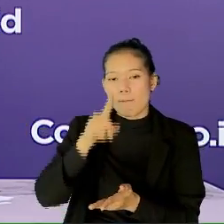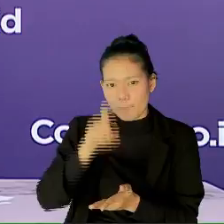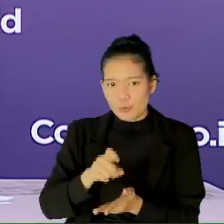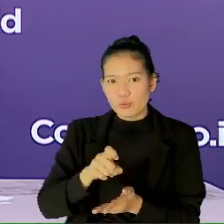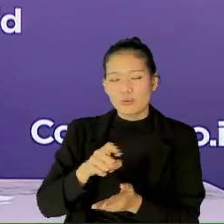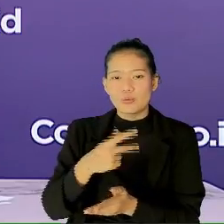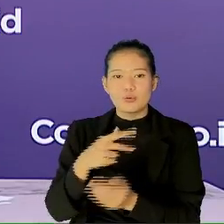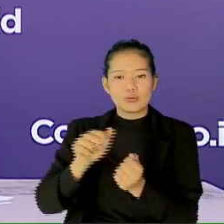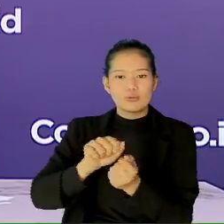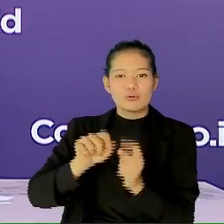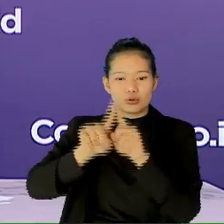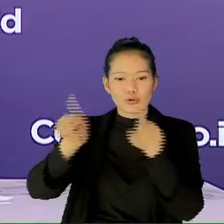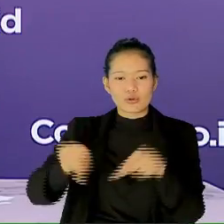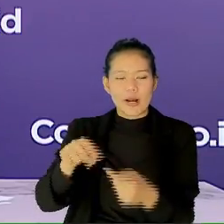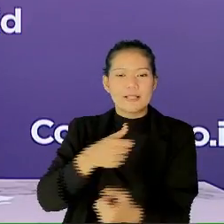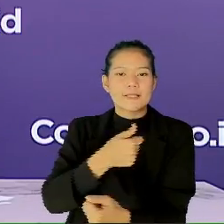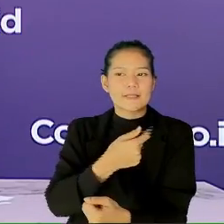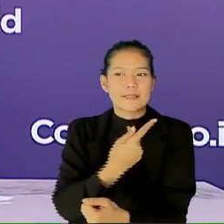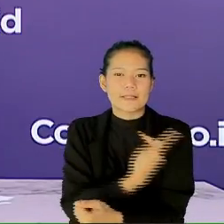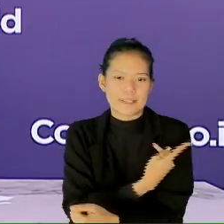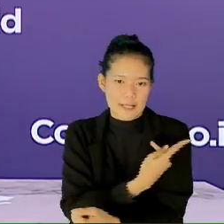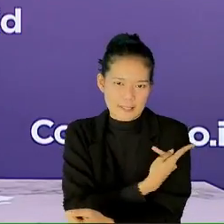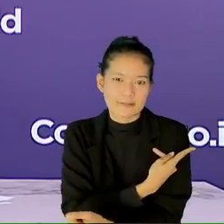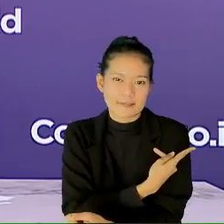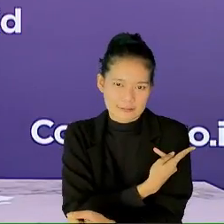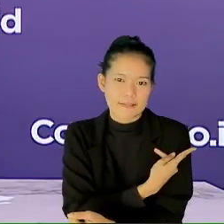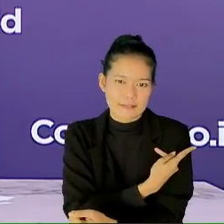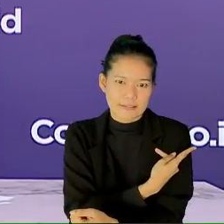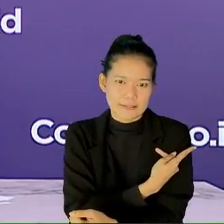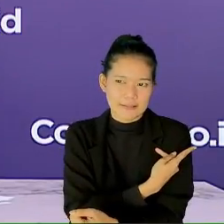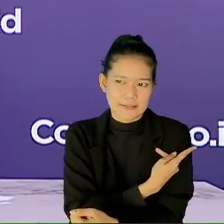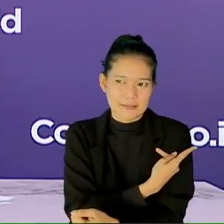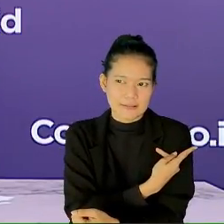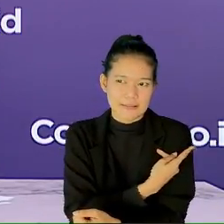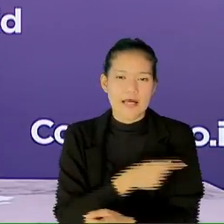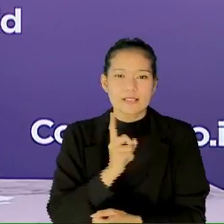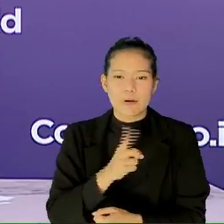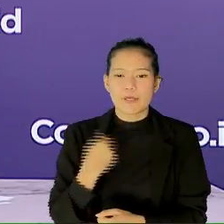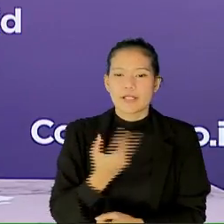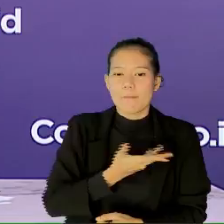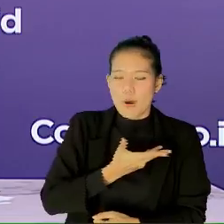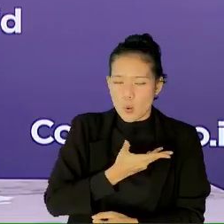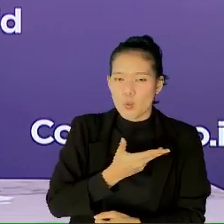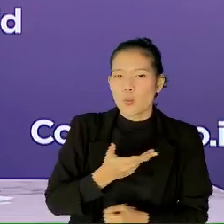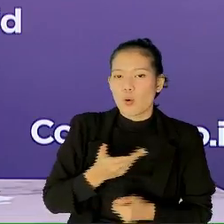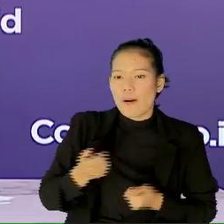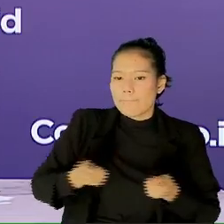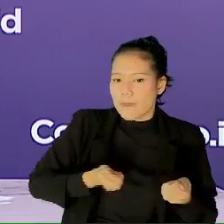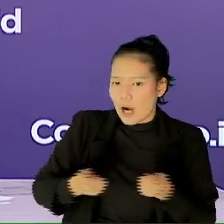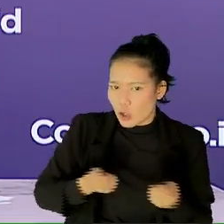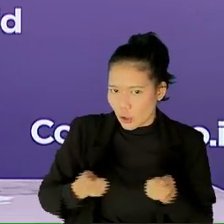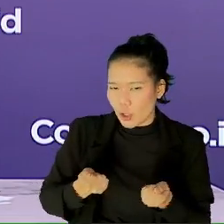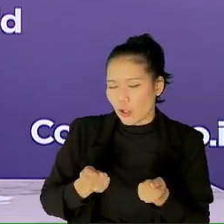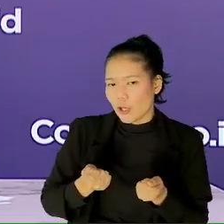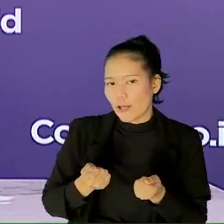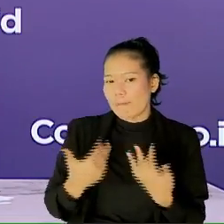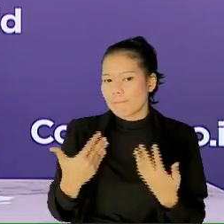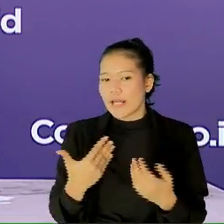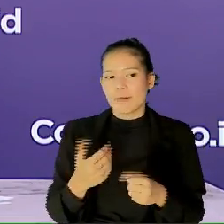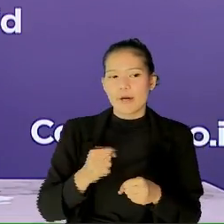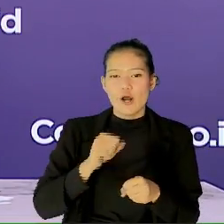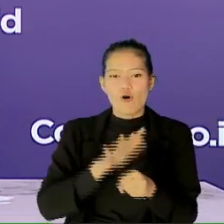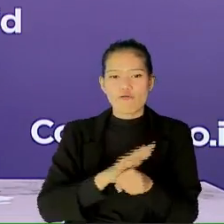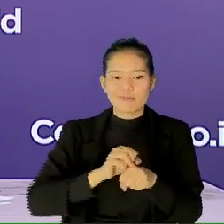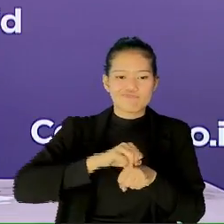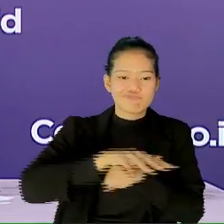meeting the objectives that is still limited, because we want to control the disease across